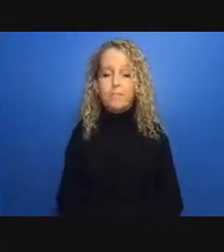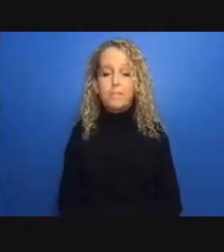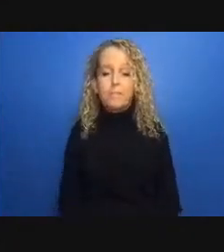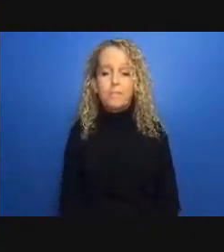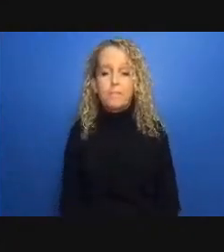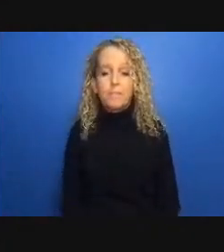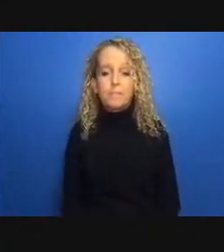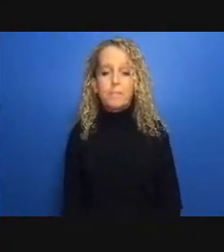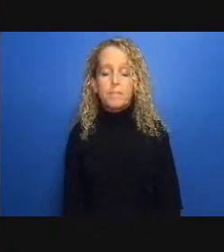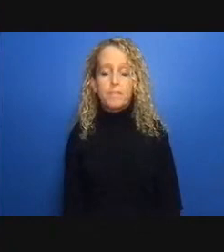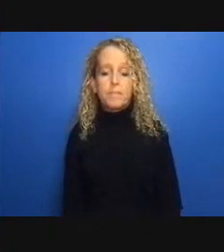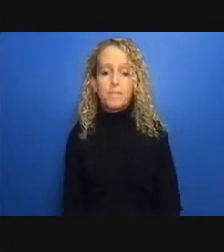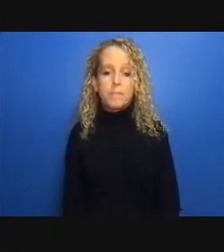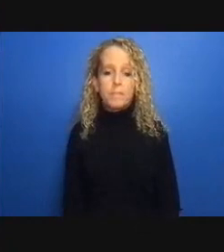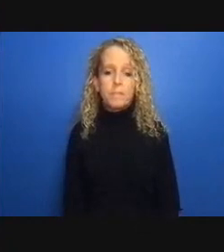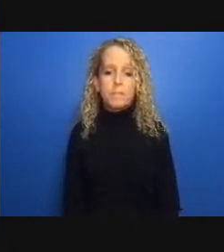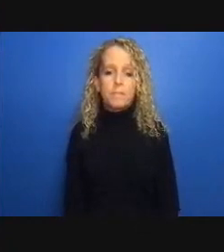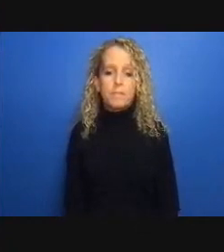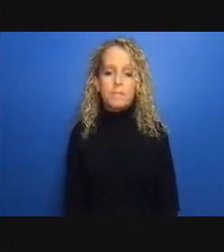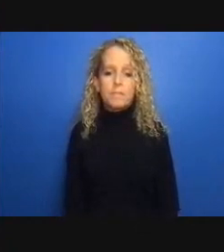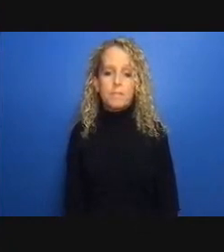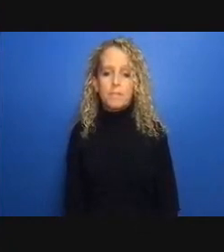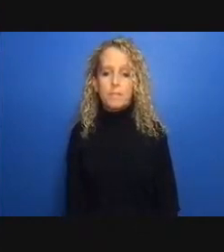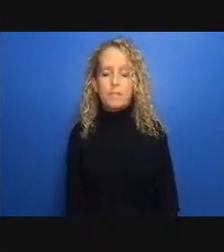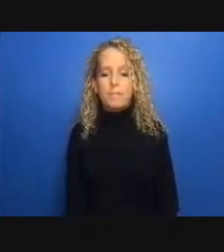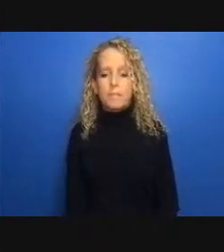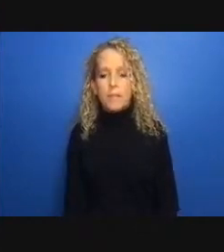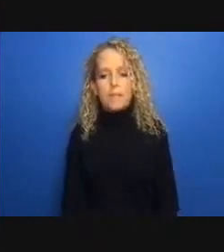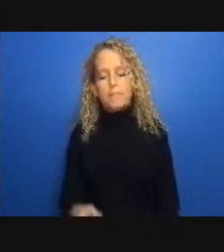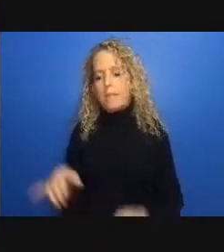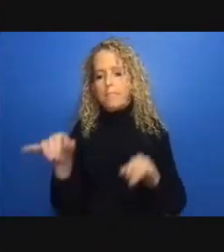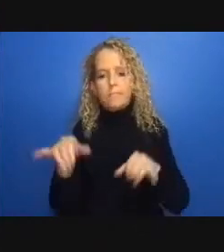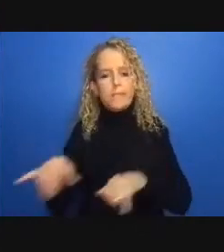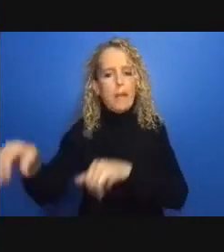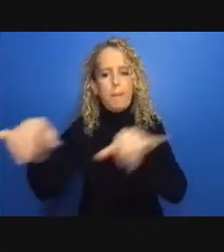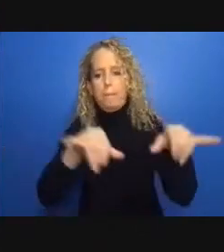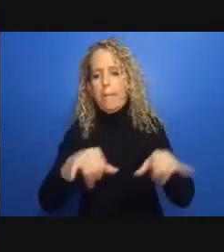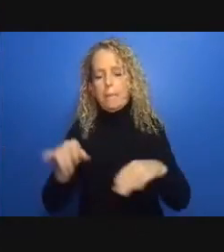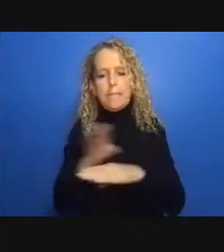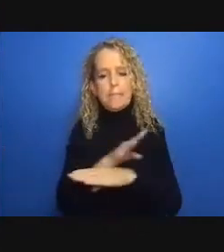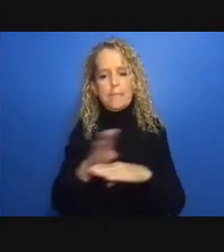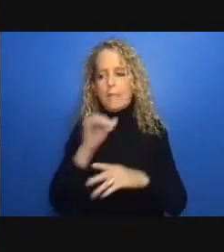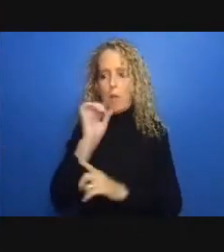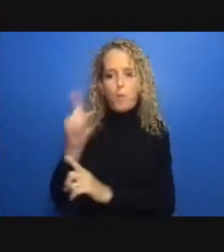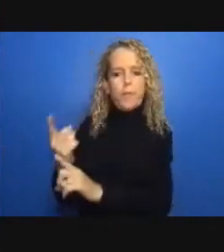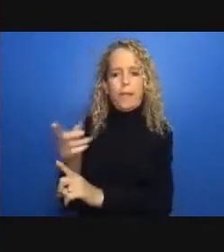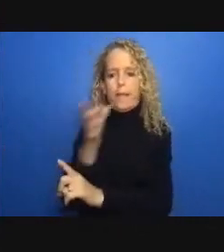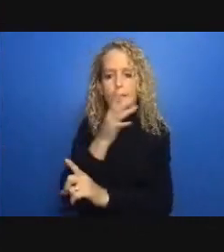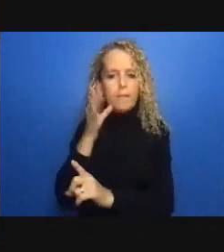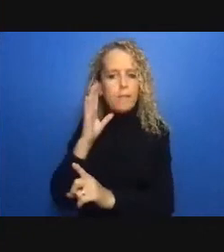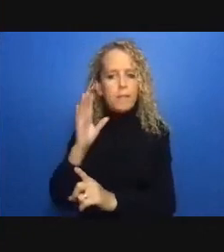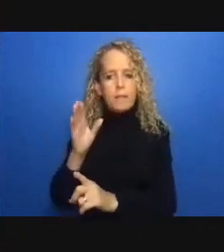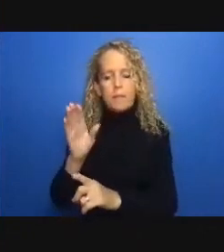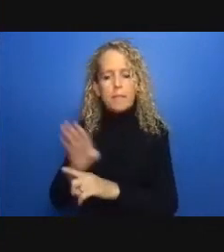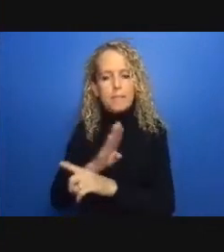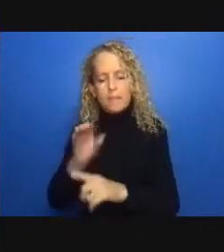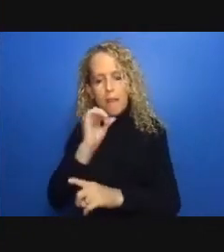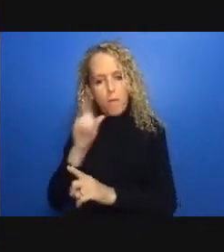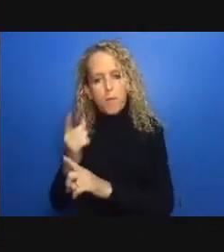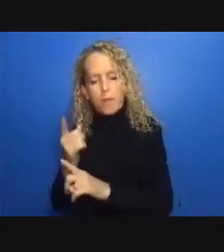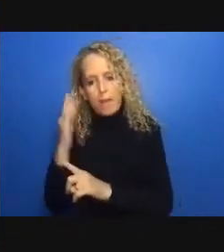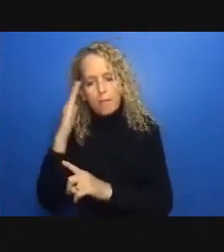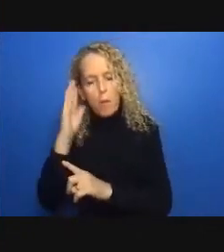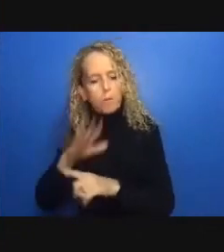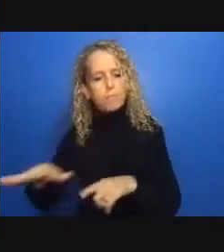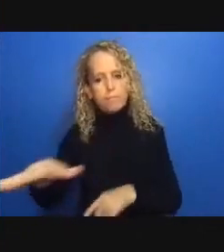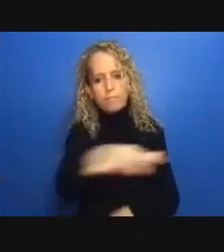So as I mentioned, I'm not suggesting that it's different than any other businesses, but I think it's important to understand the impact that